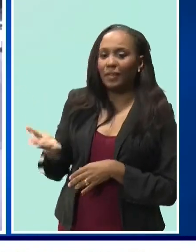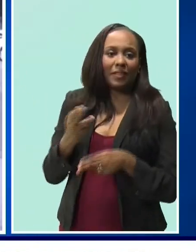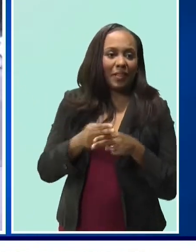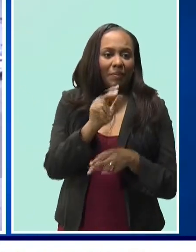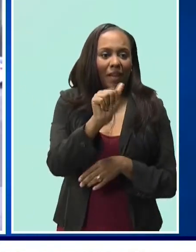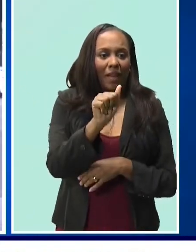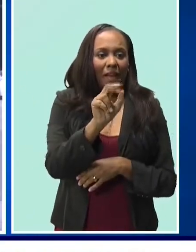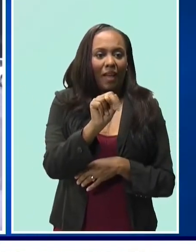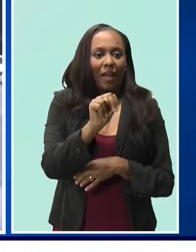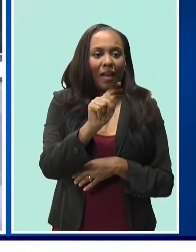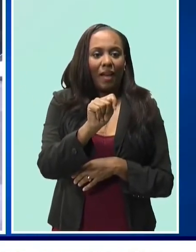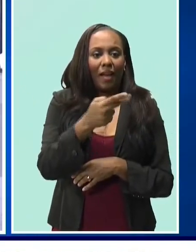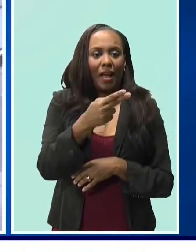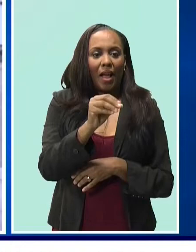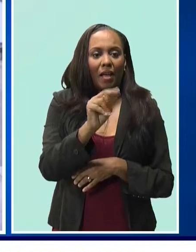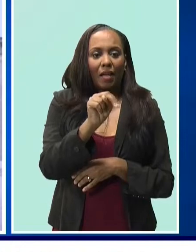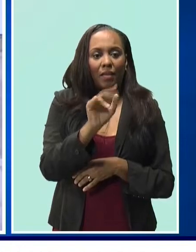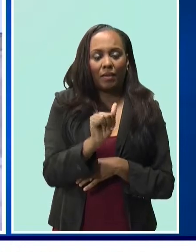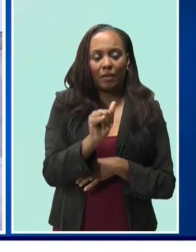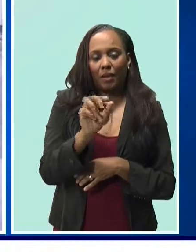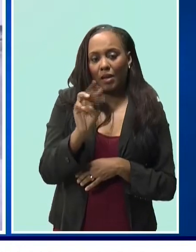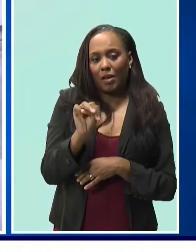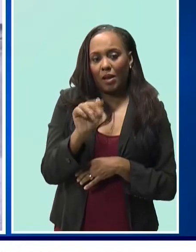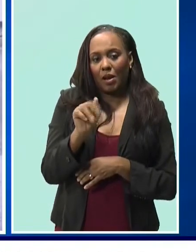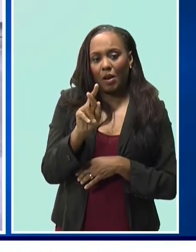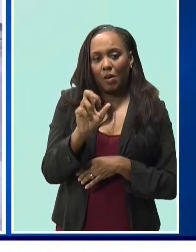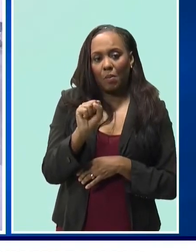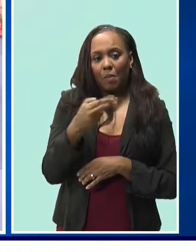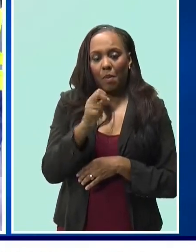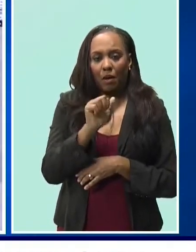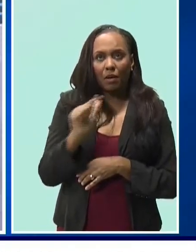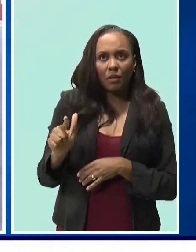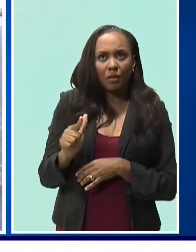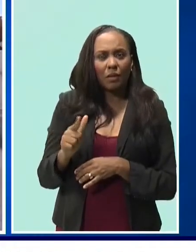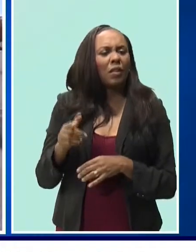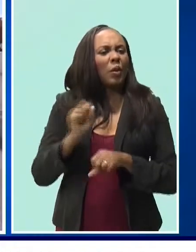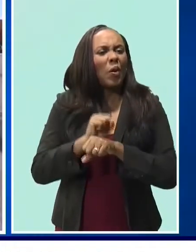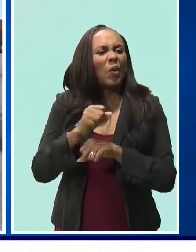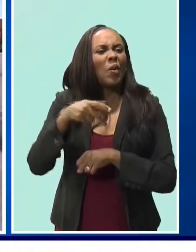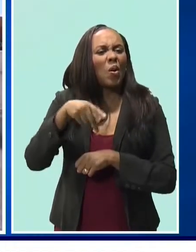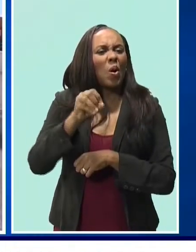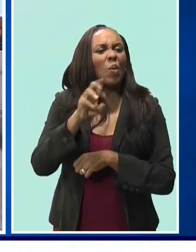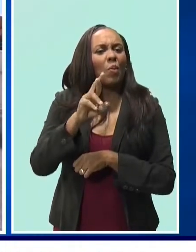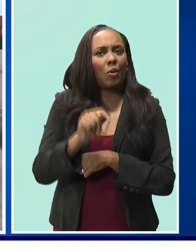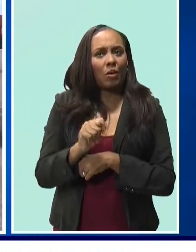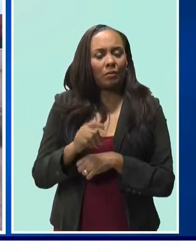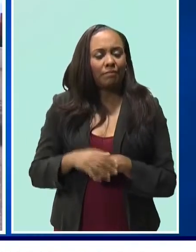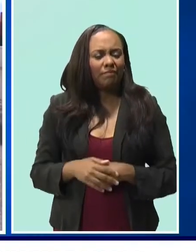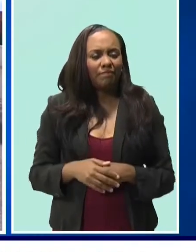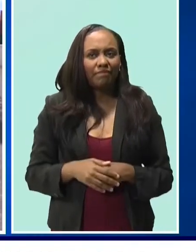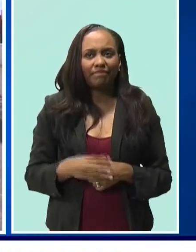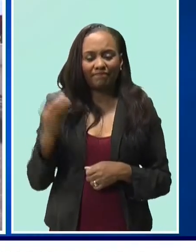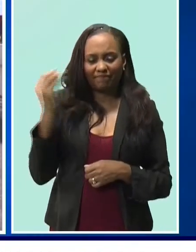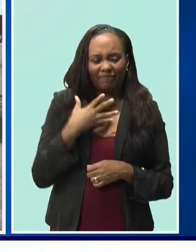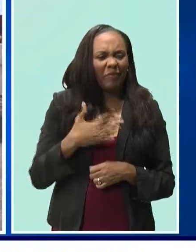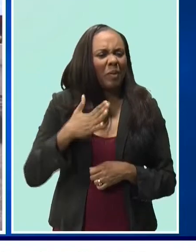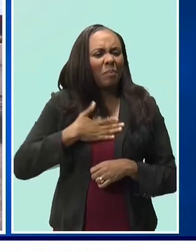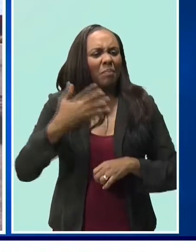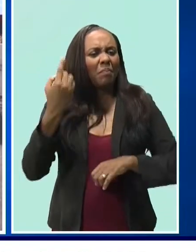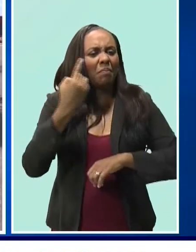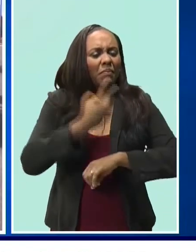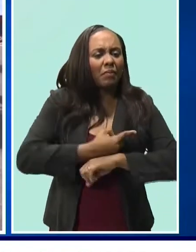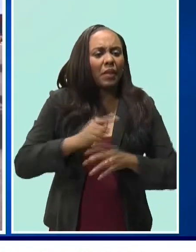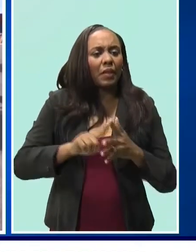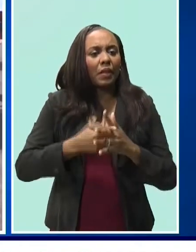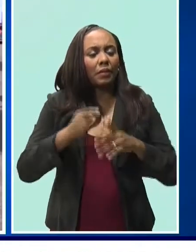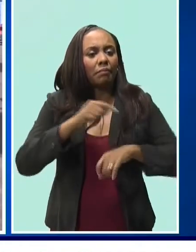making sure cargo gets out of the port and into Barbadian homes. My day begins at 6:45 every morning.